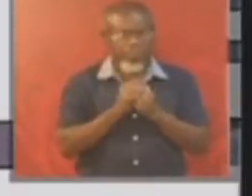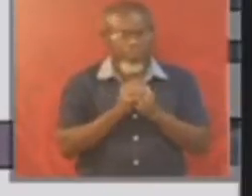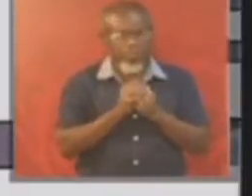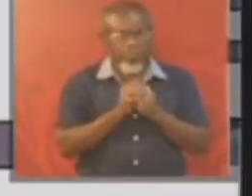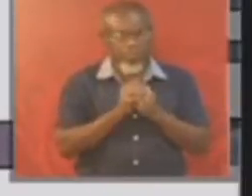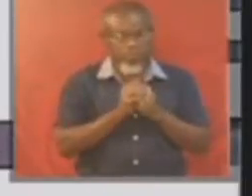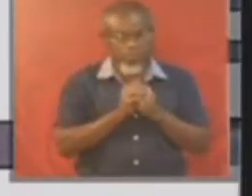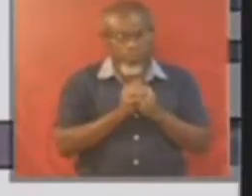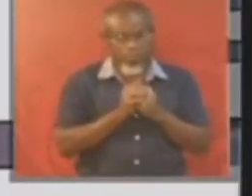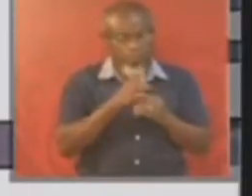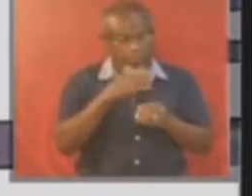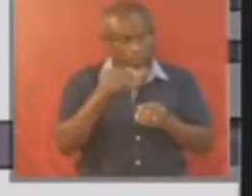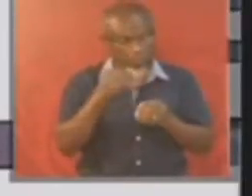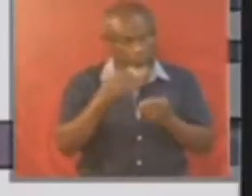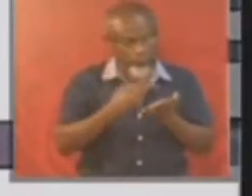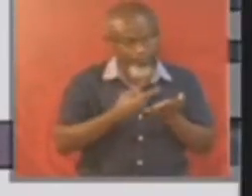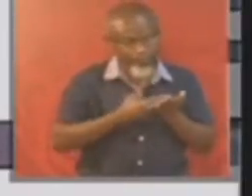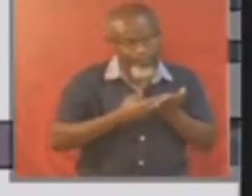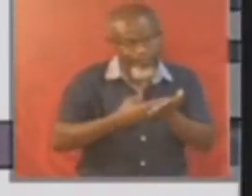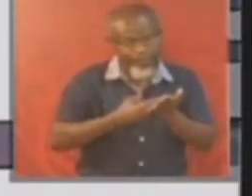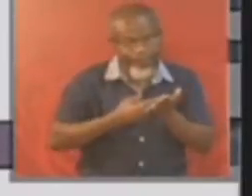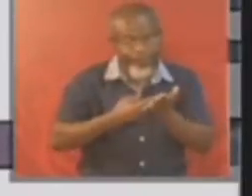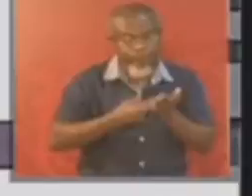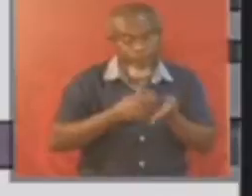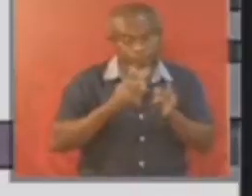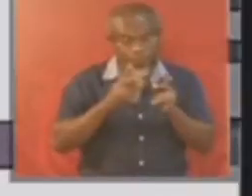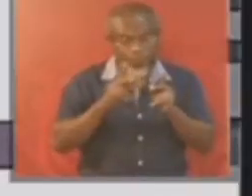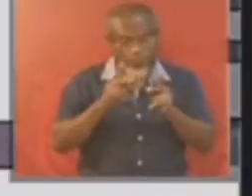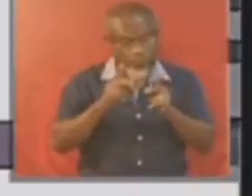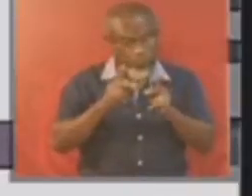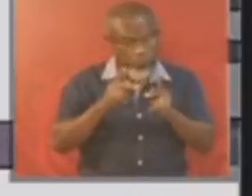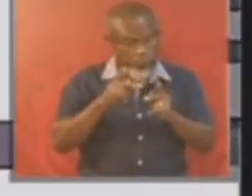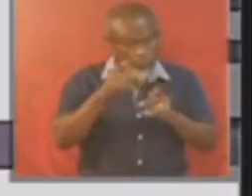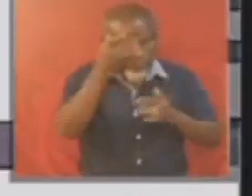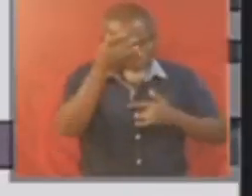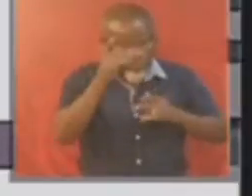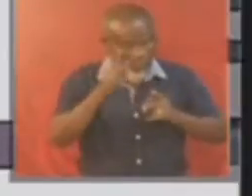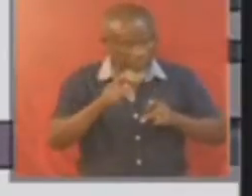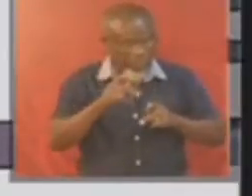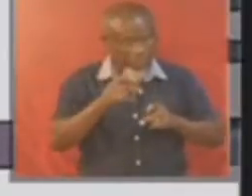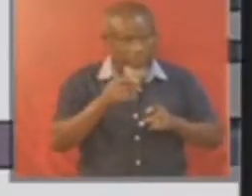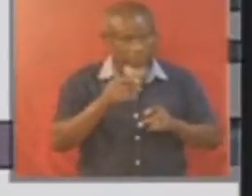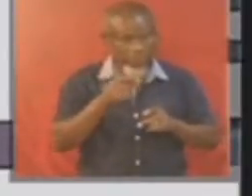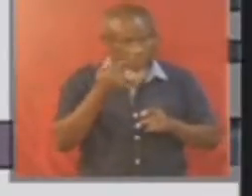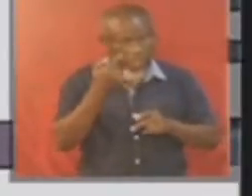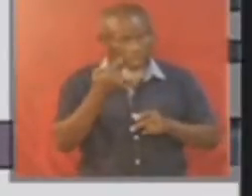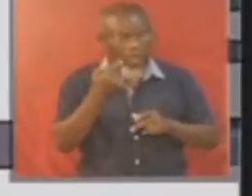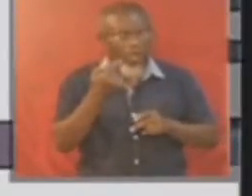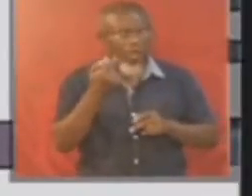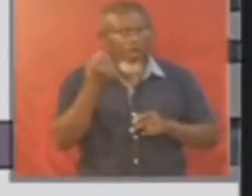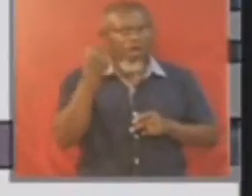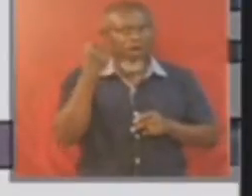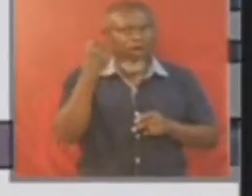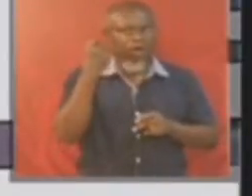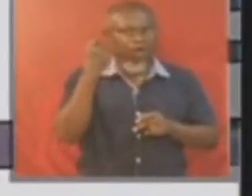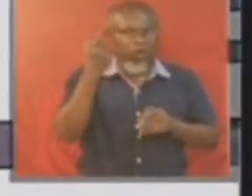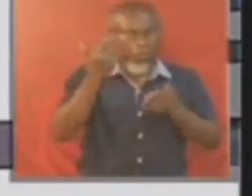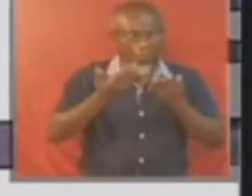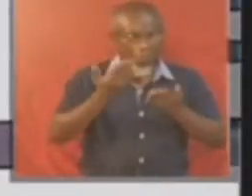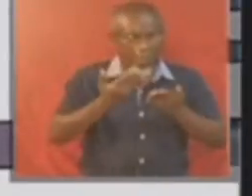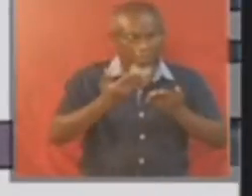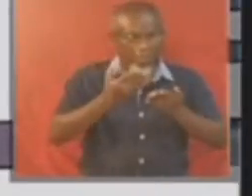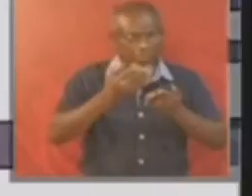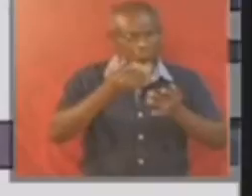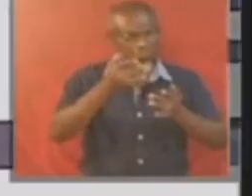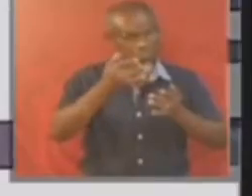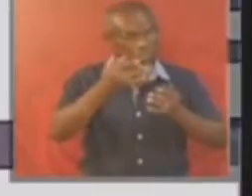to patients and we discovered that they have symptoms of deterioration and that we would have then called out the ambulance services to go and assess